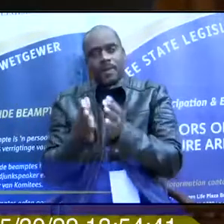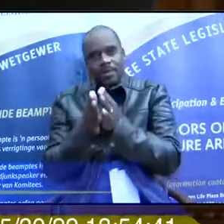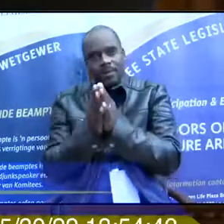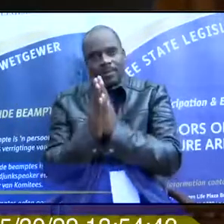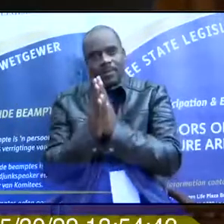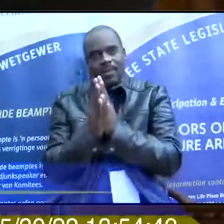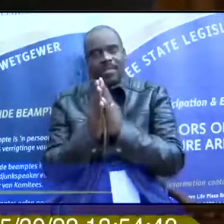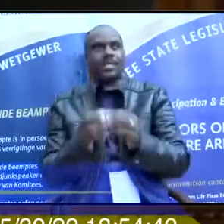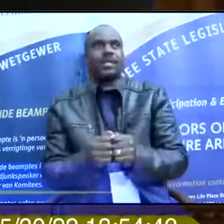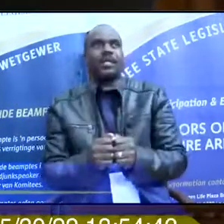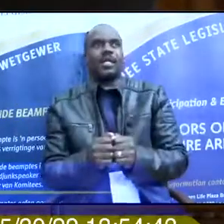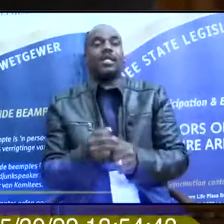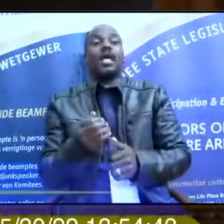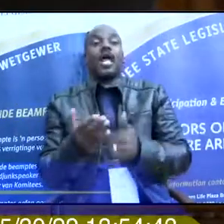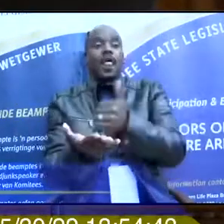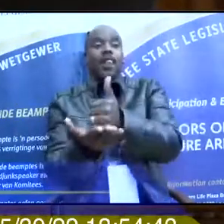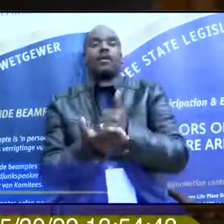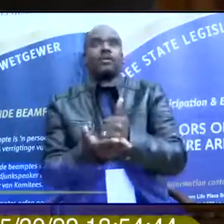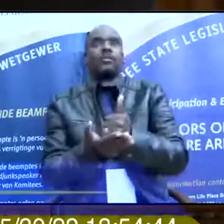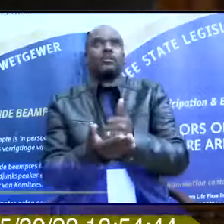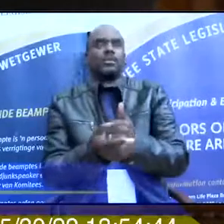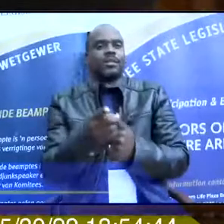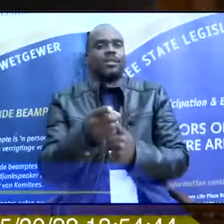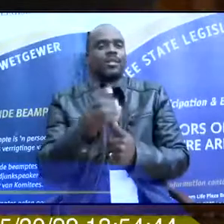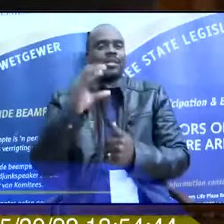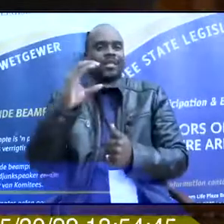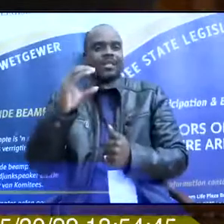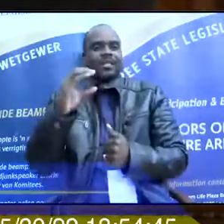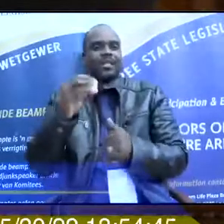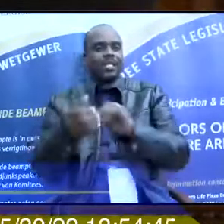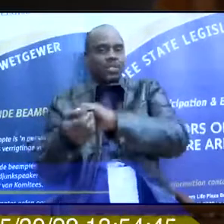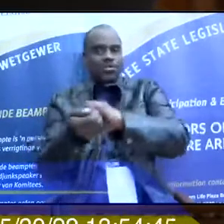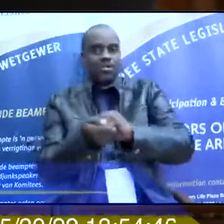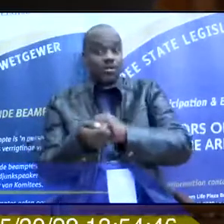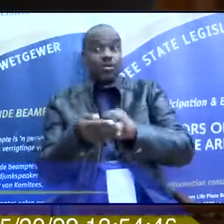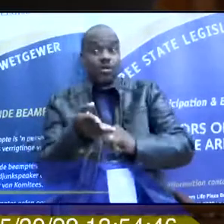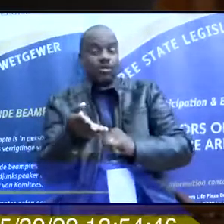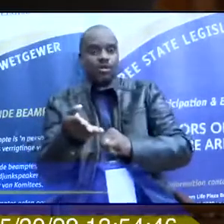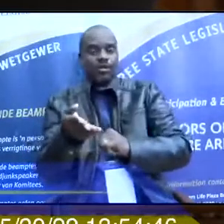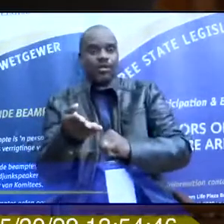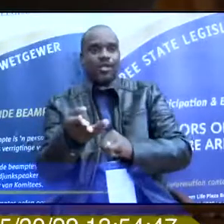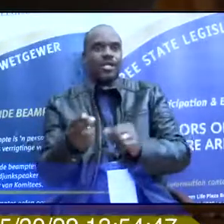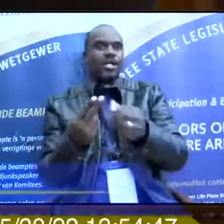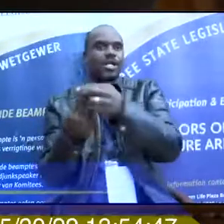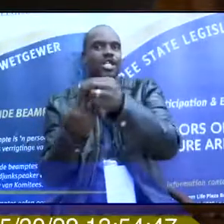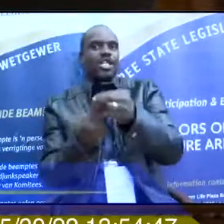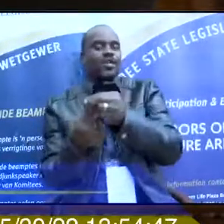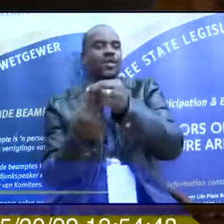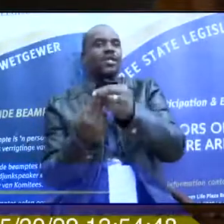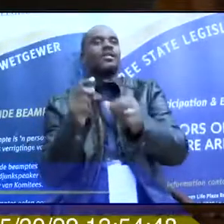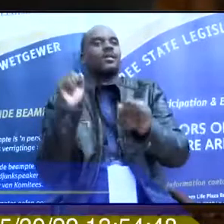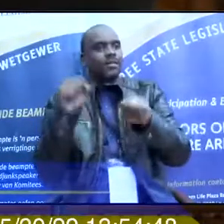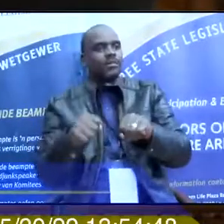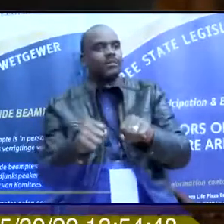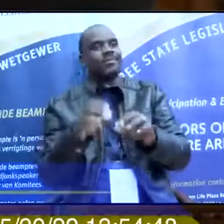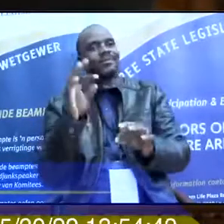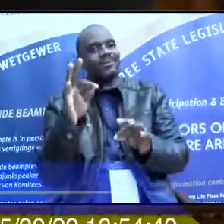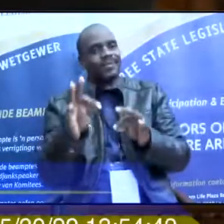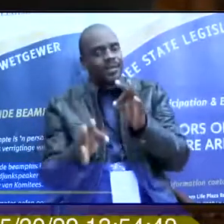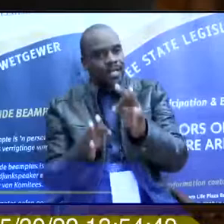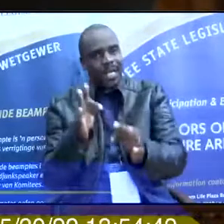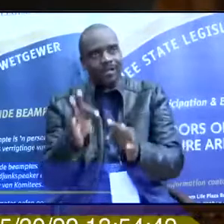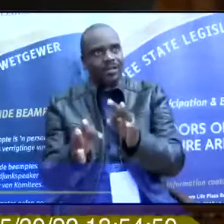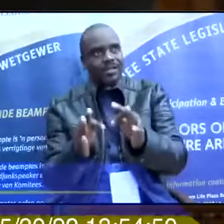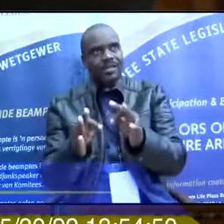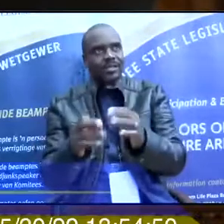jointly as cosatu and pop crew as an affiliate in terms of addressing these particular issues the one